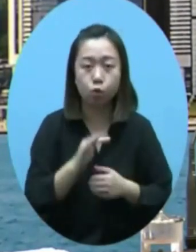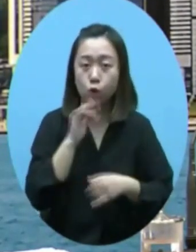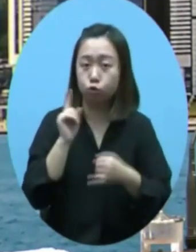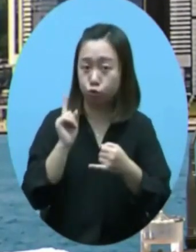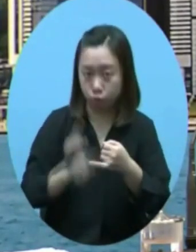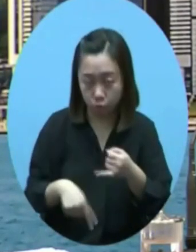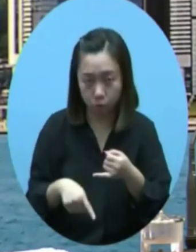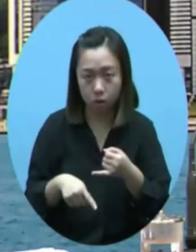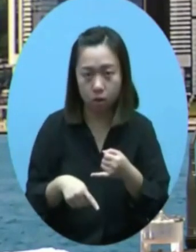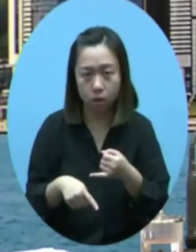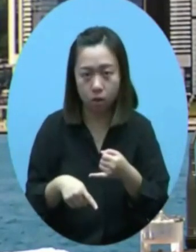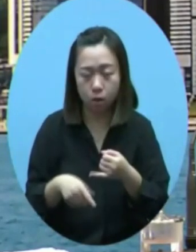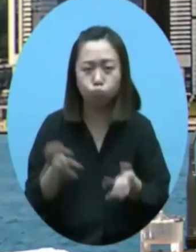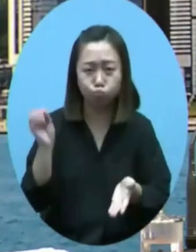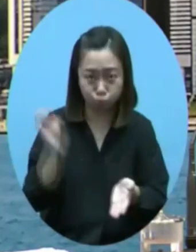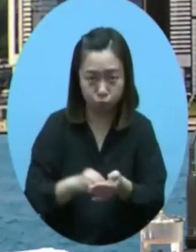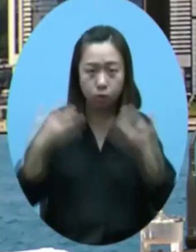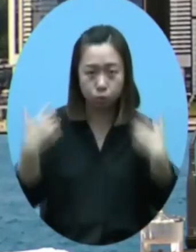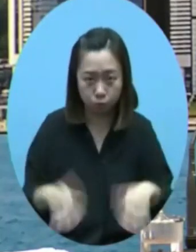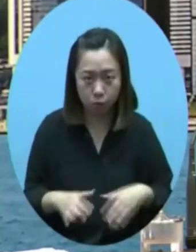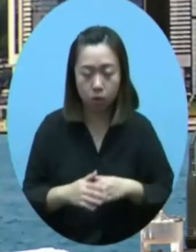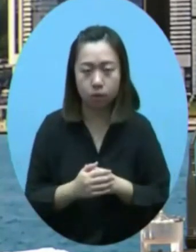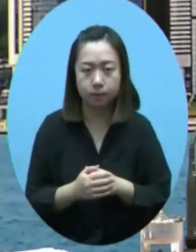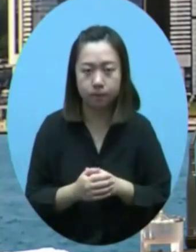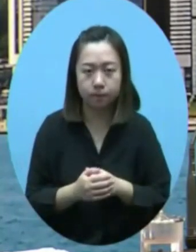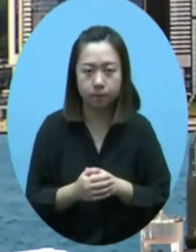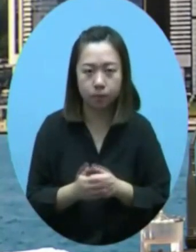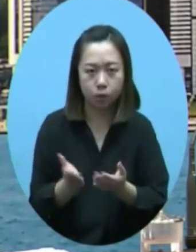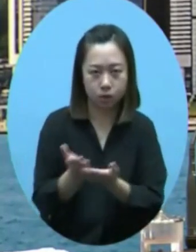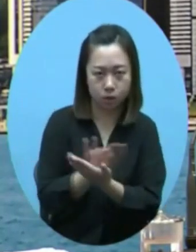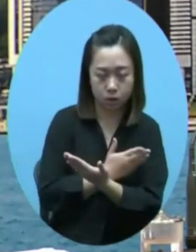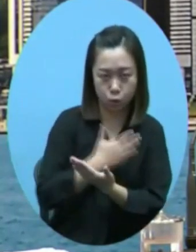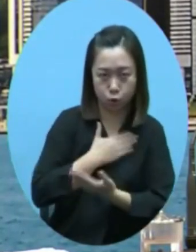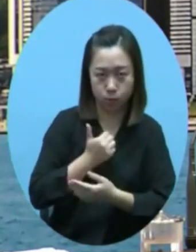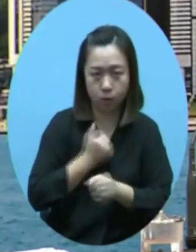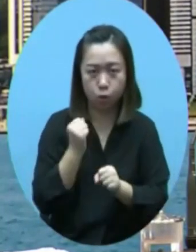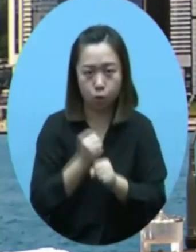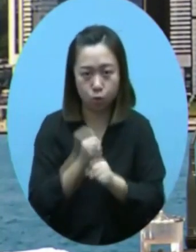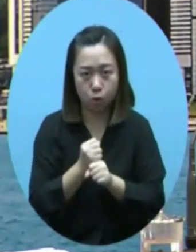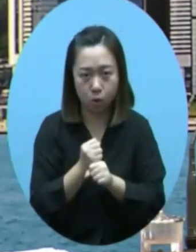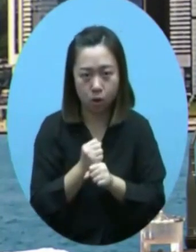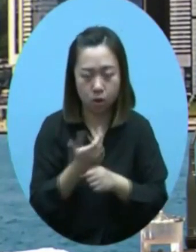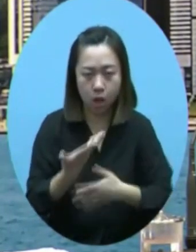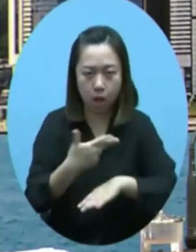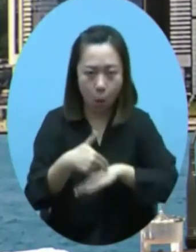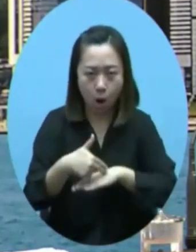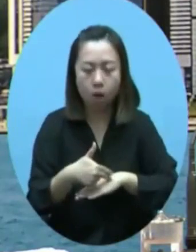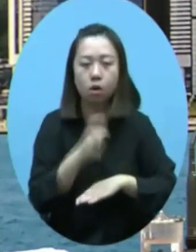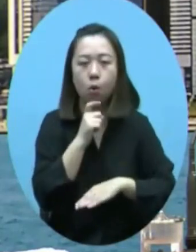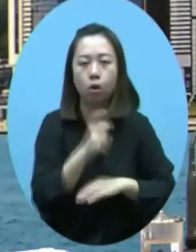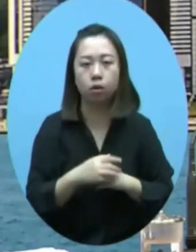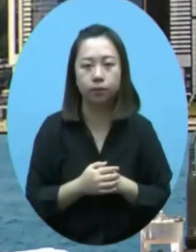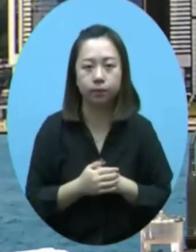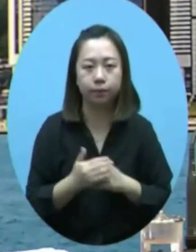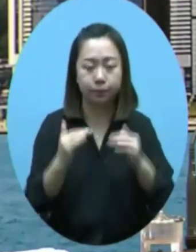pandemic unfold. If we decide to commission them, that our early preparation work is going